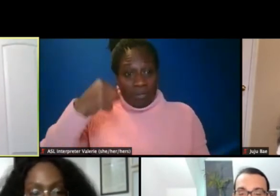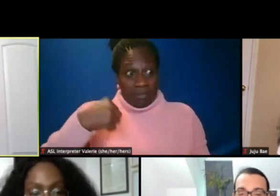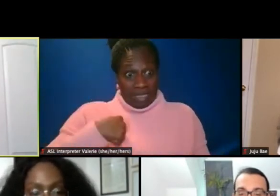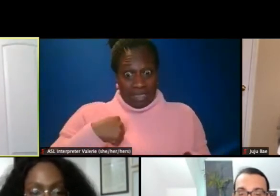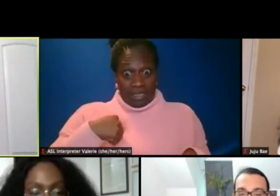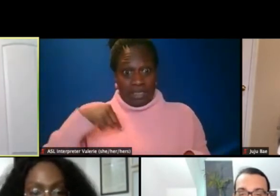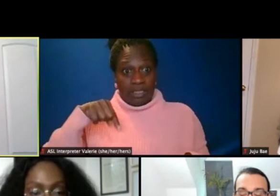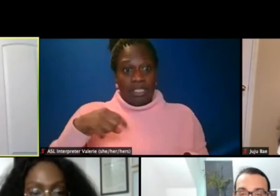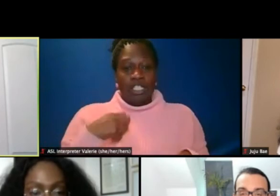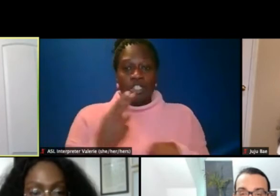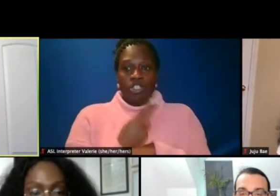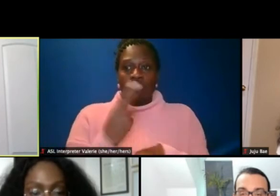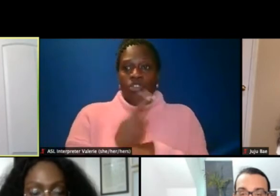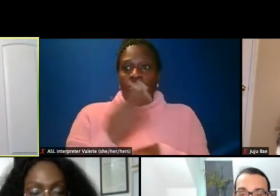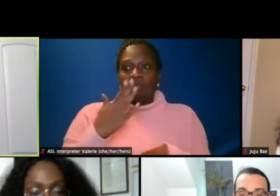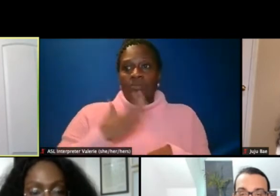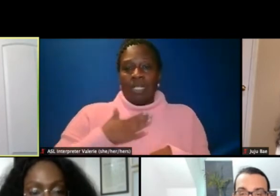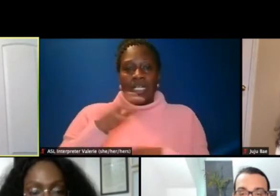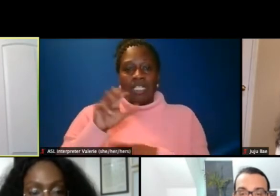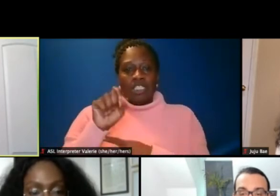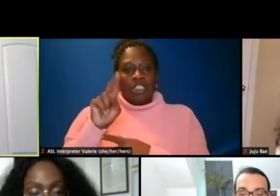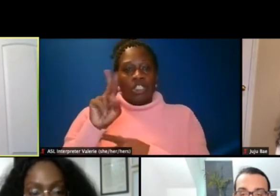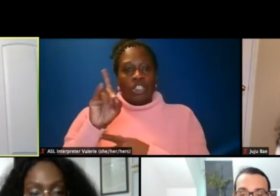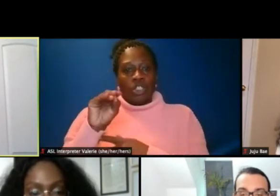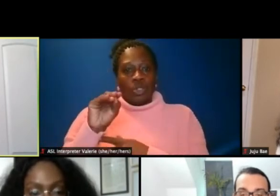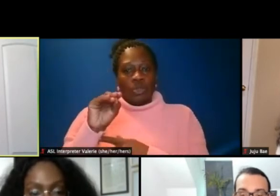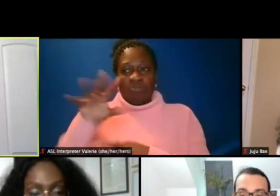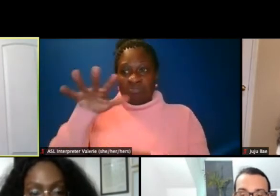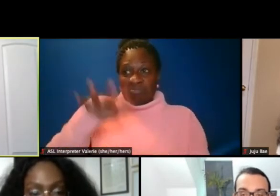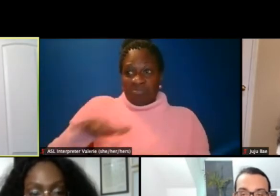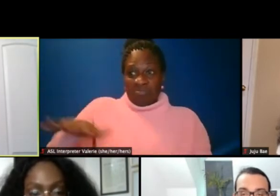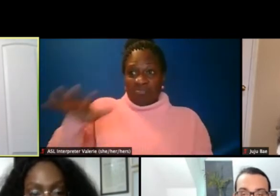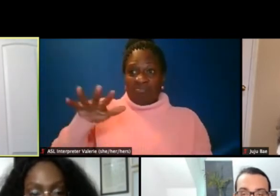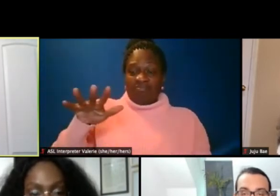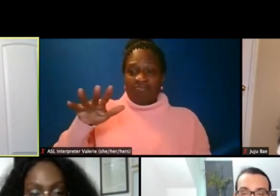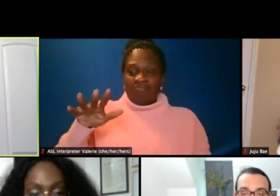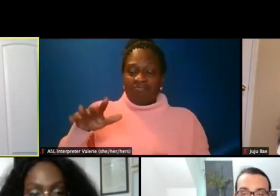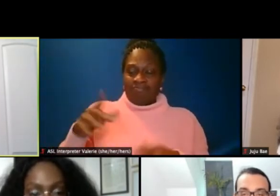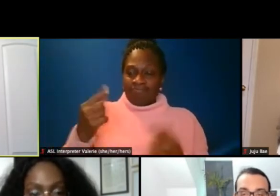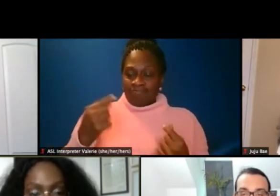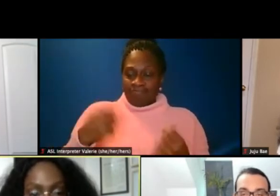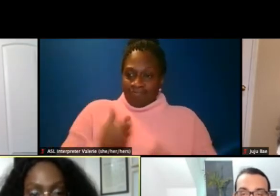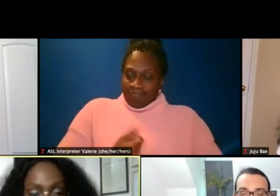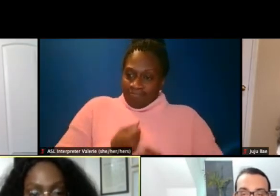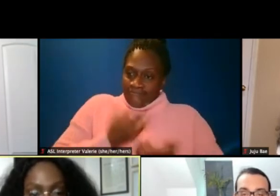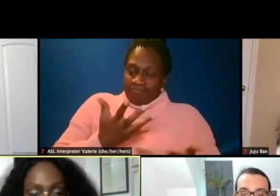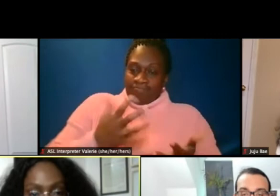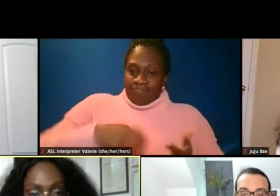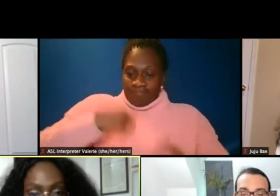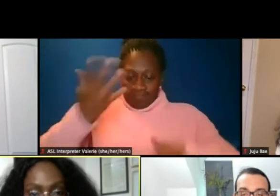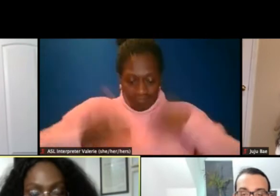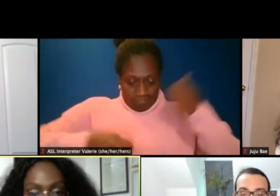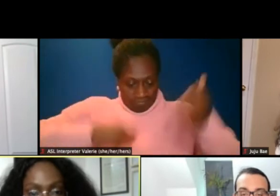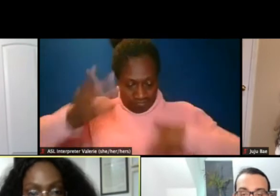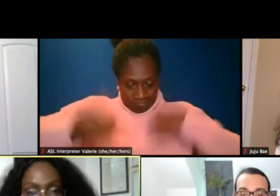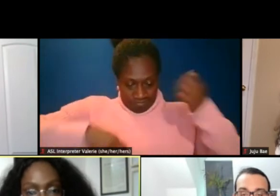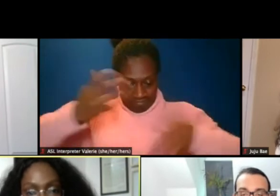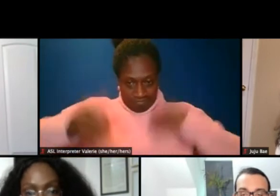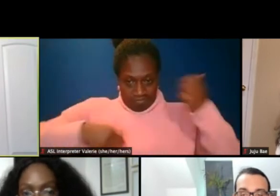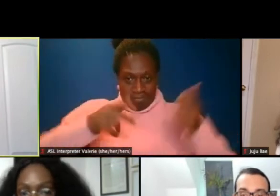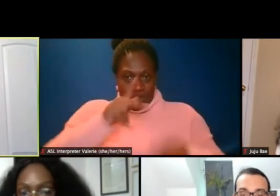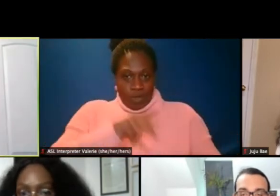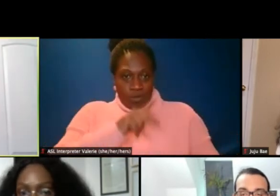So I use my studio space as a place of